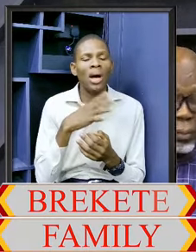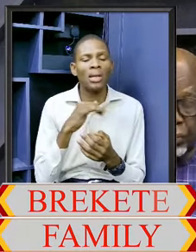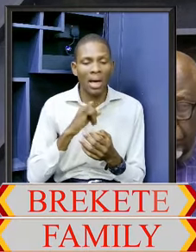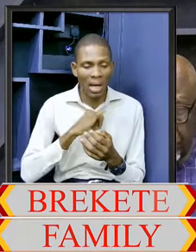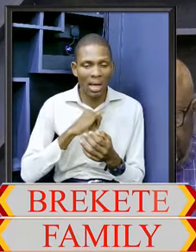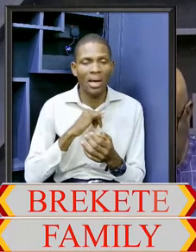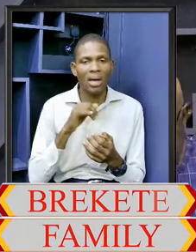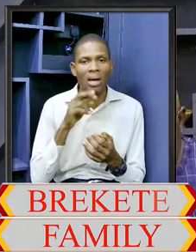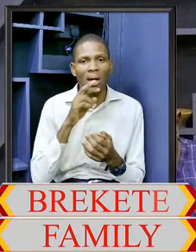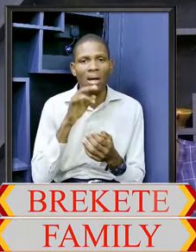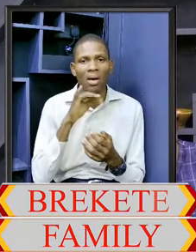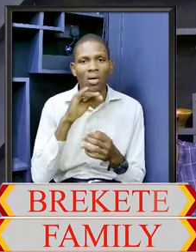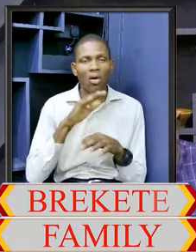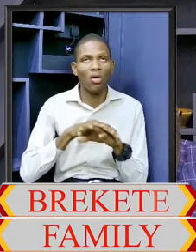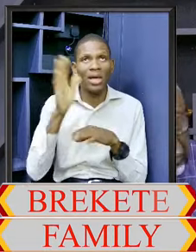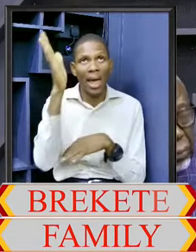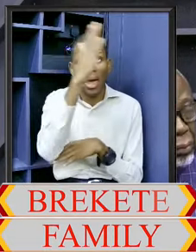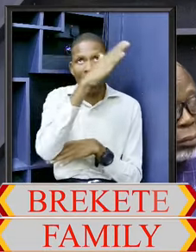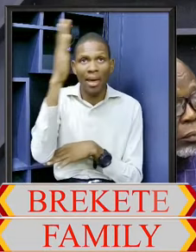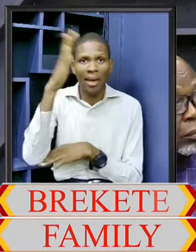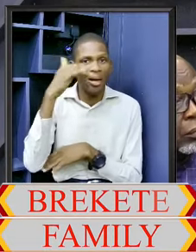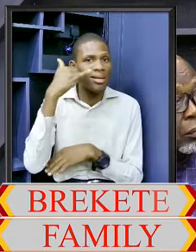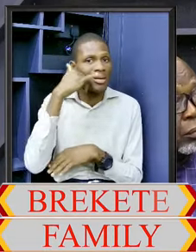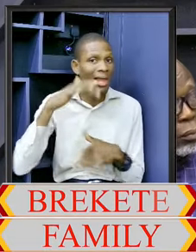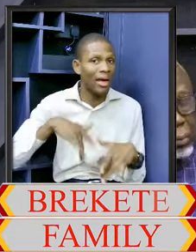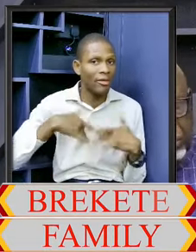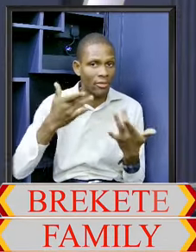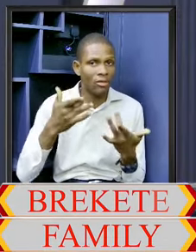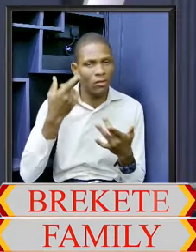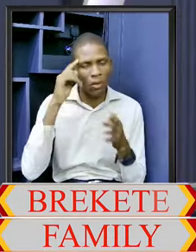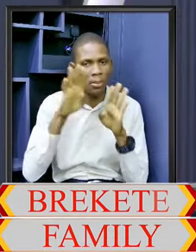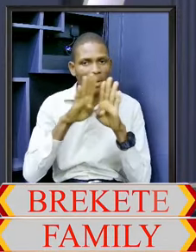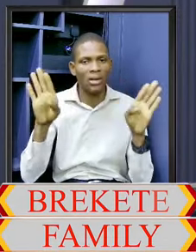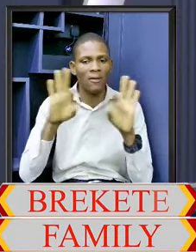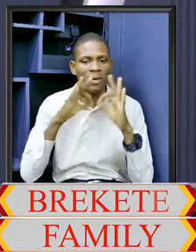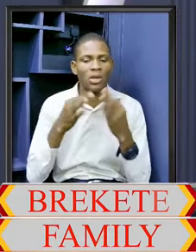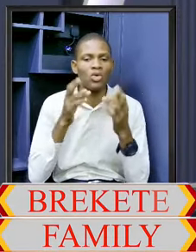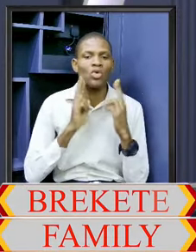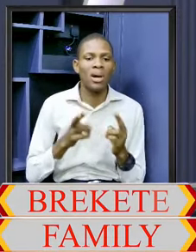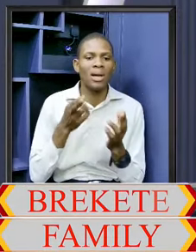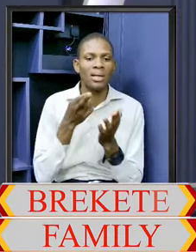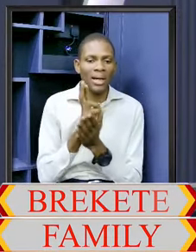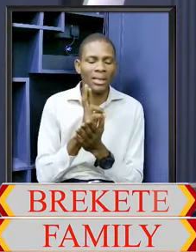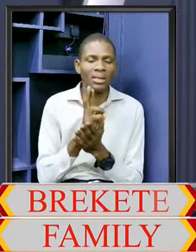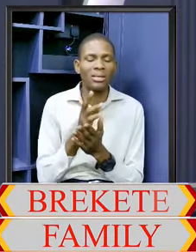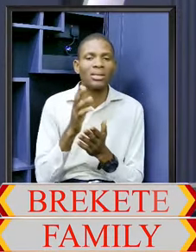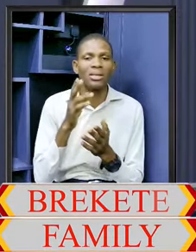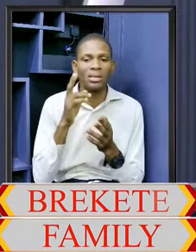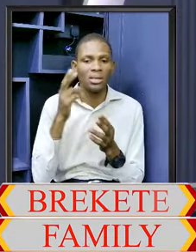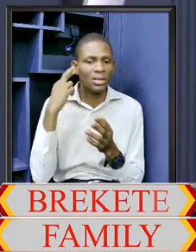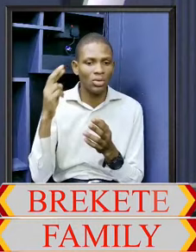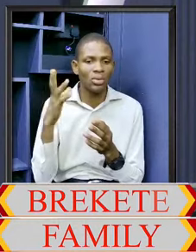they're live this morning for Brekete Family, Human Rights Radio and Television.